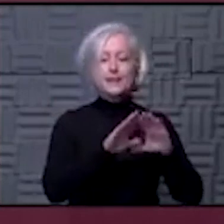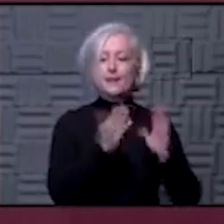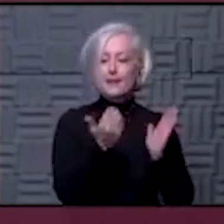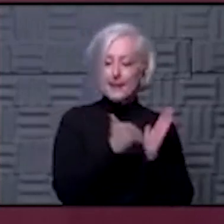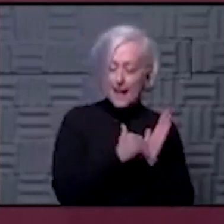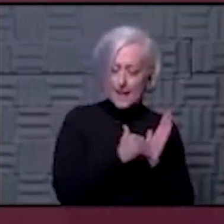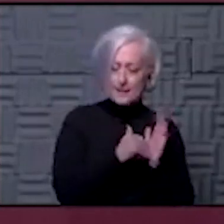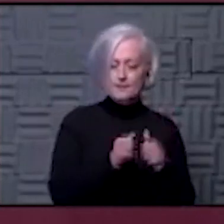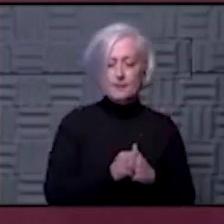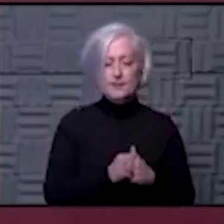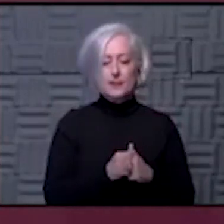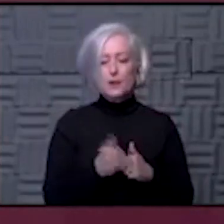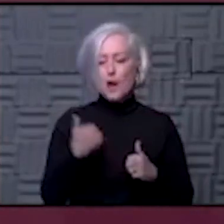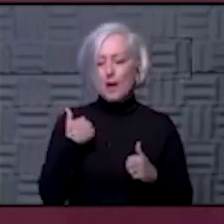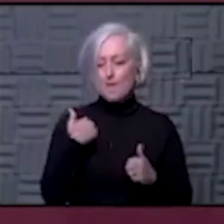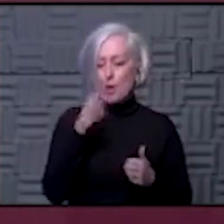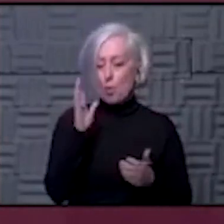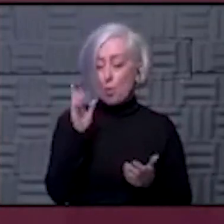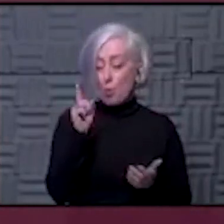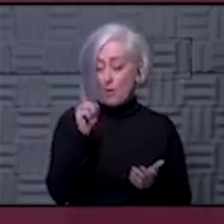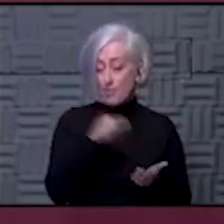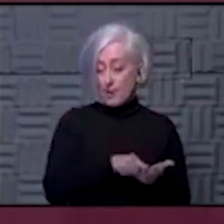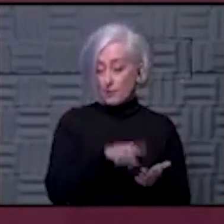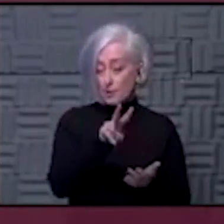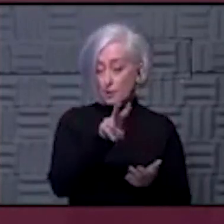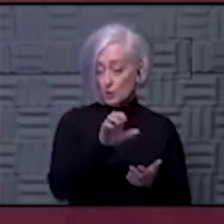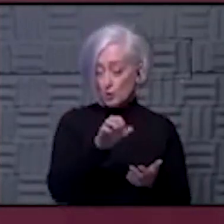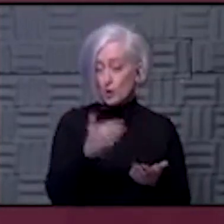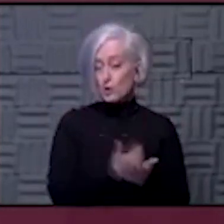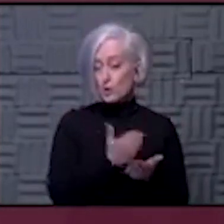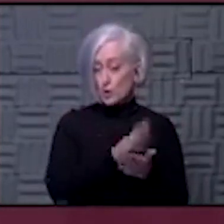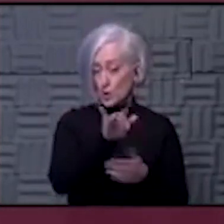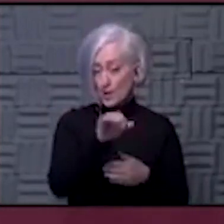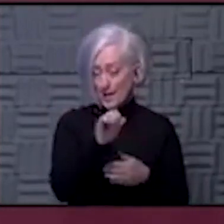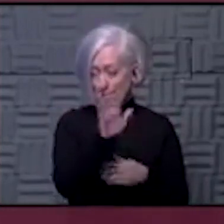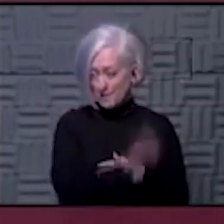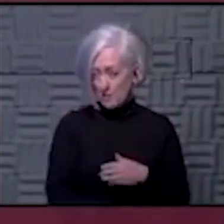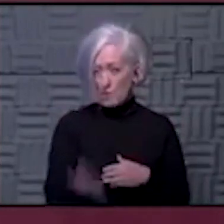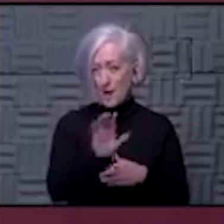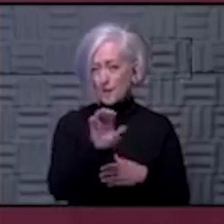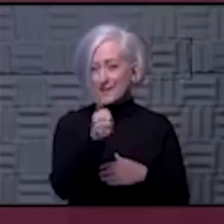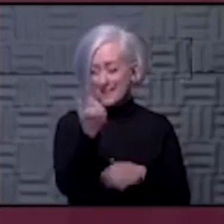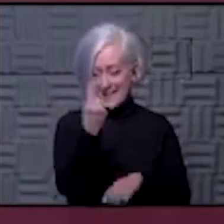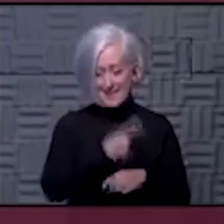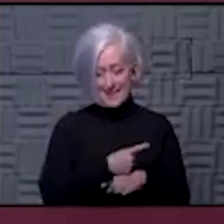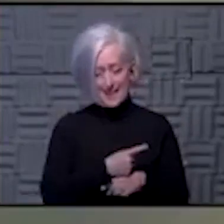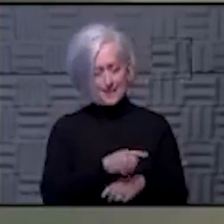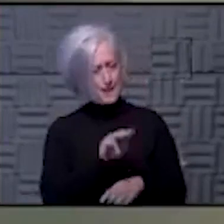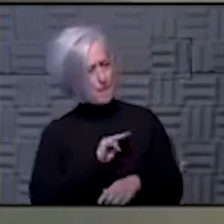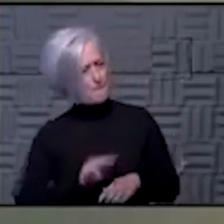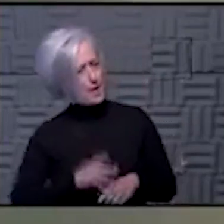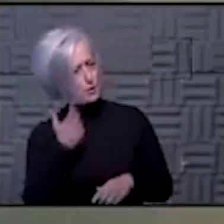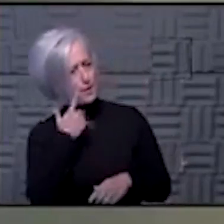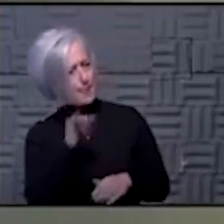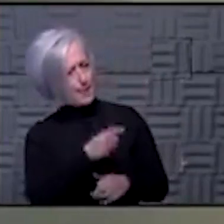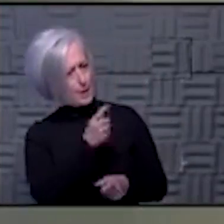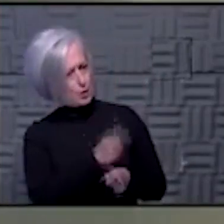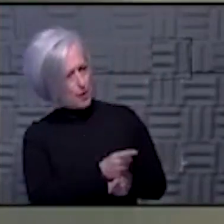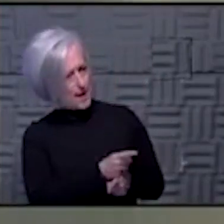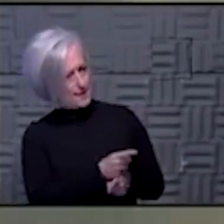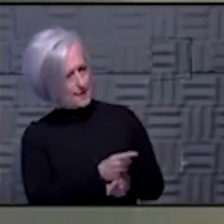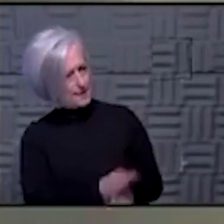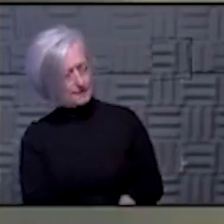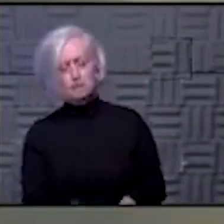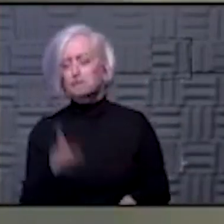1,200 new cases in the Kansas City metropolitan area for about 10 days now. Mm-hmm. Mayor Alba, does that sound about right to you? That does sound